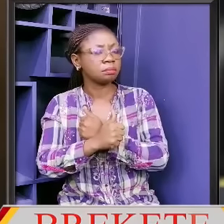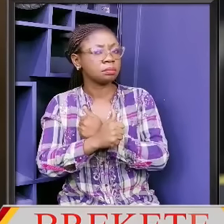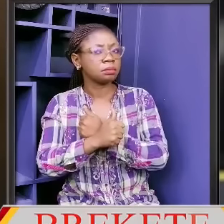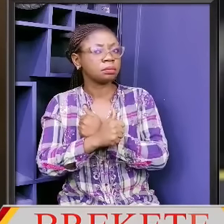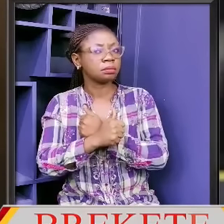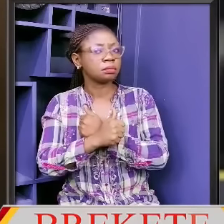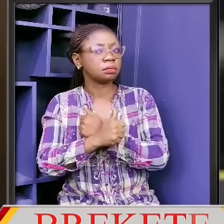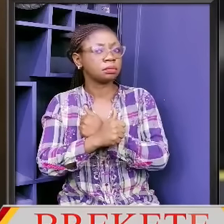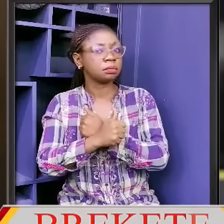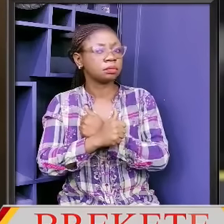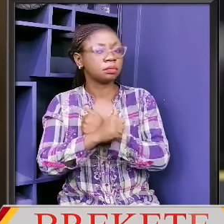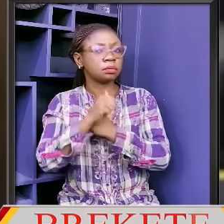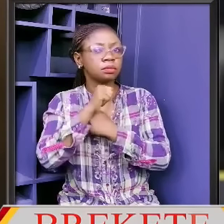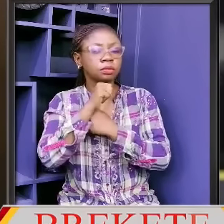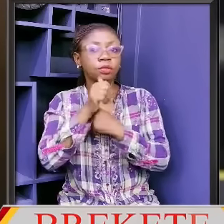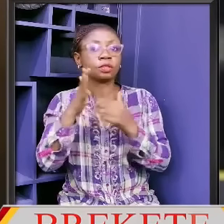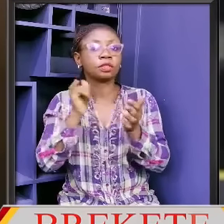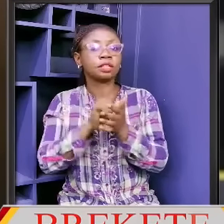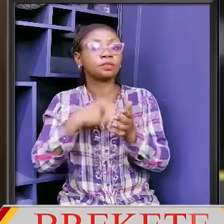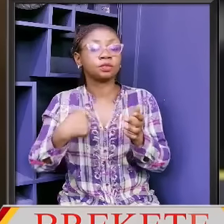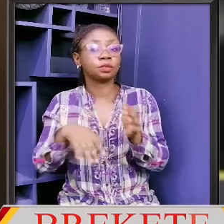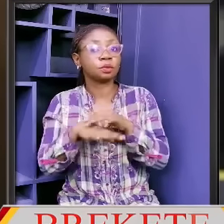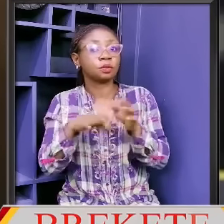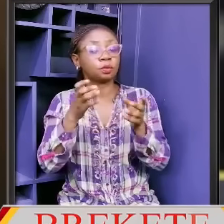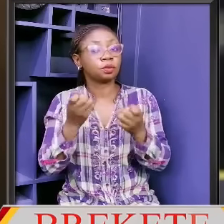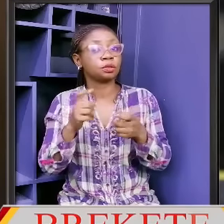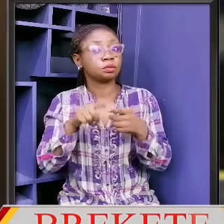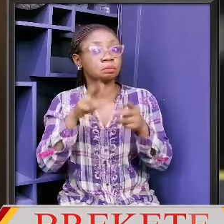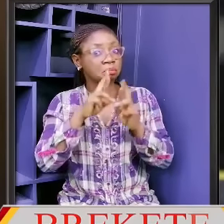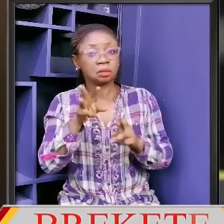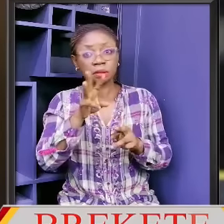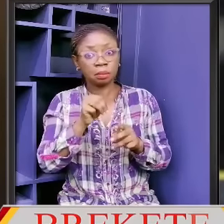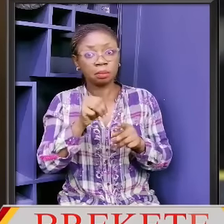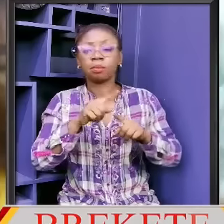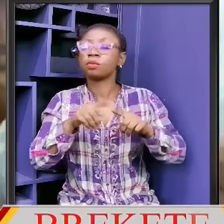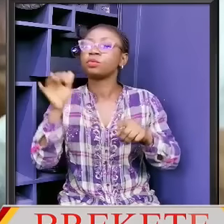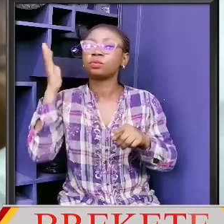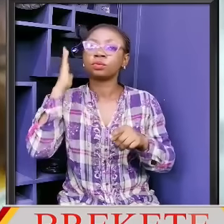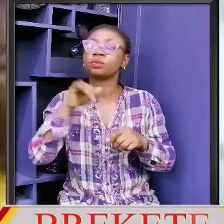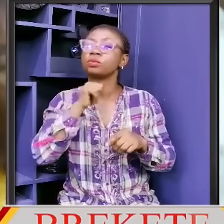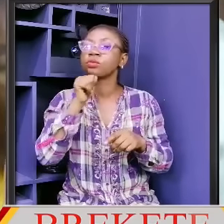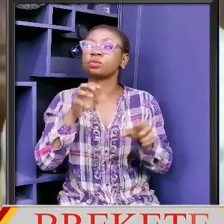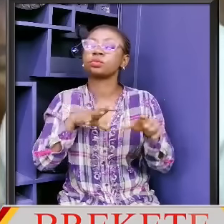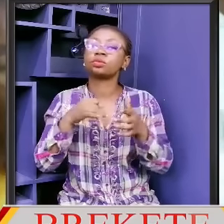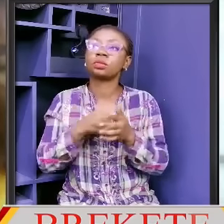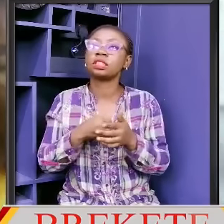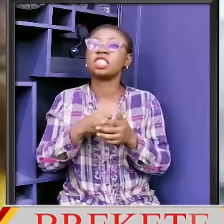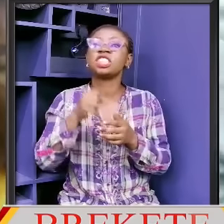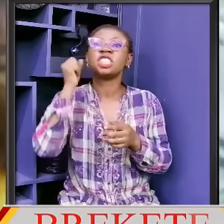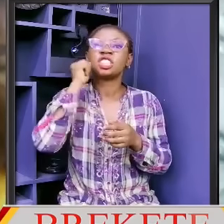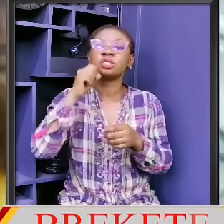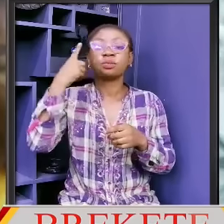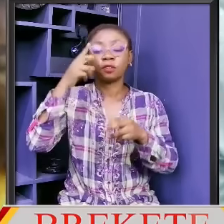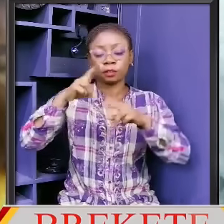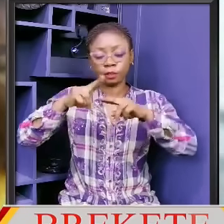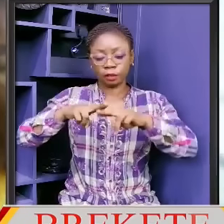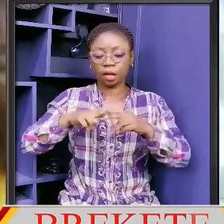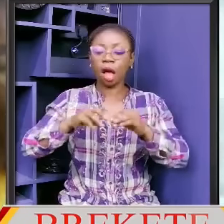them. Be diplomatic about it. Like she now, she for sit down, educate